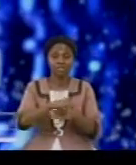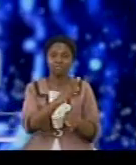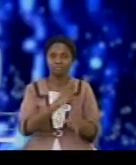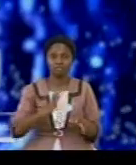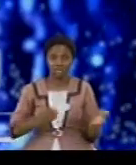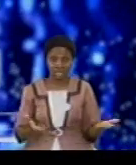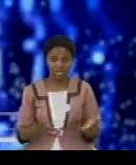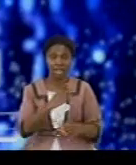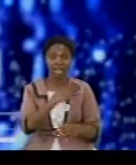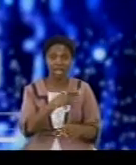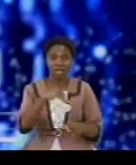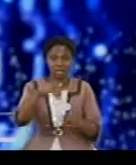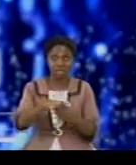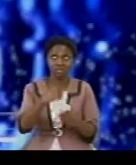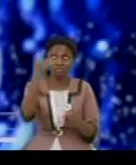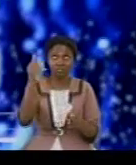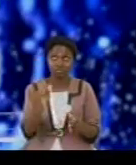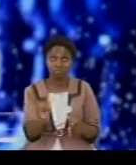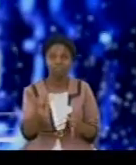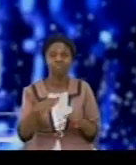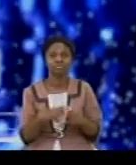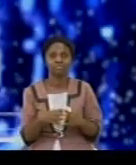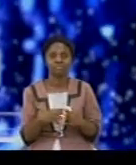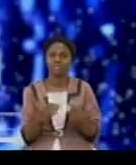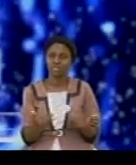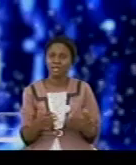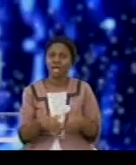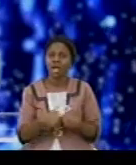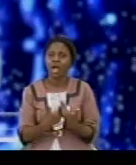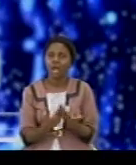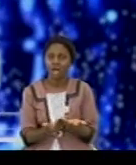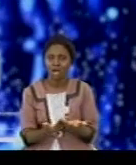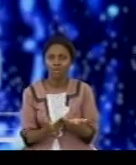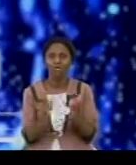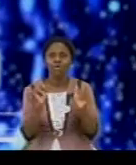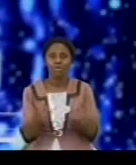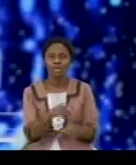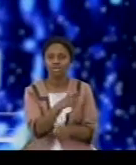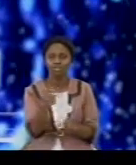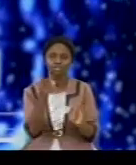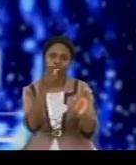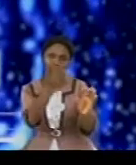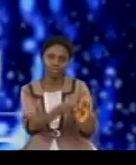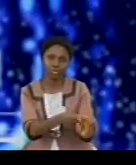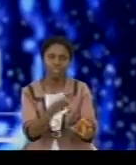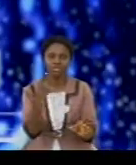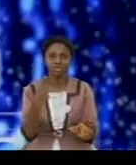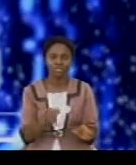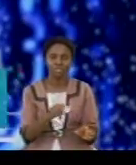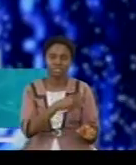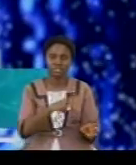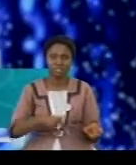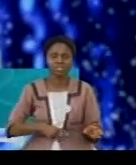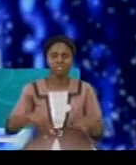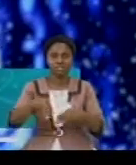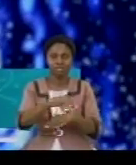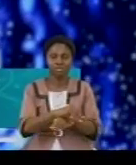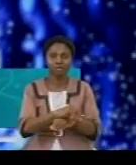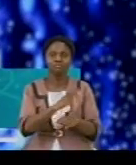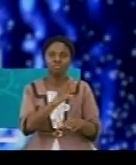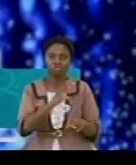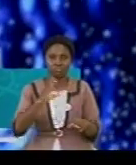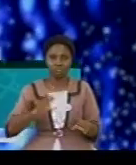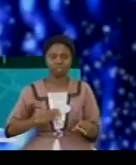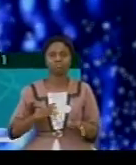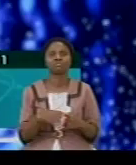how do you join the kingdom citizen? How do you also become a kingdom citizen? And that leads us to part two. We